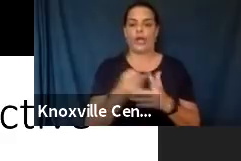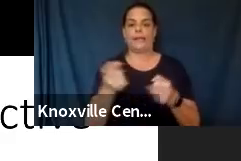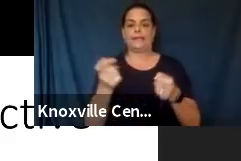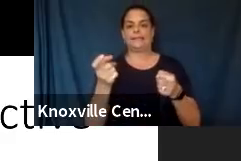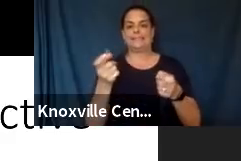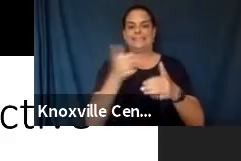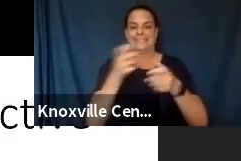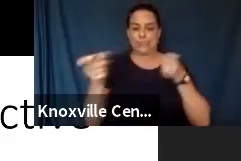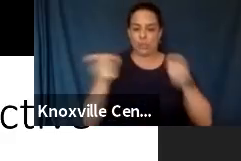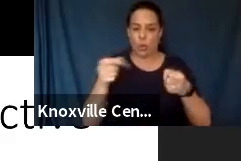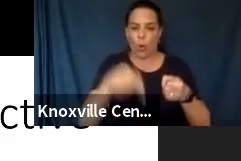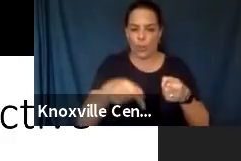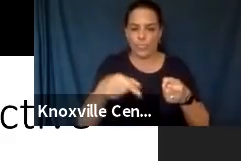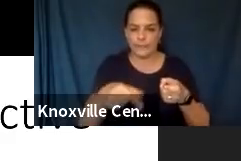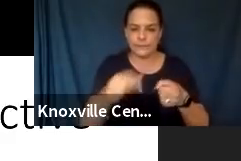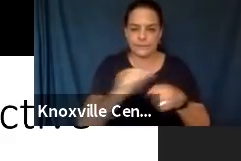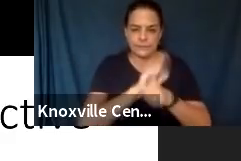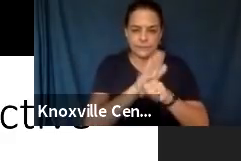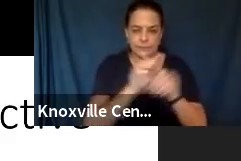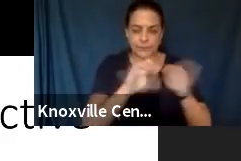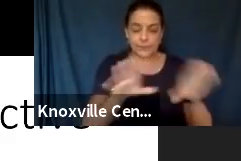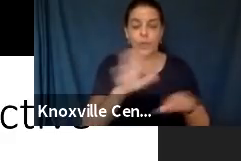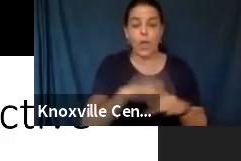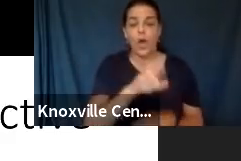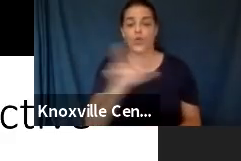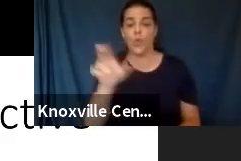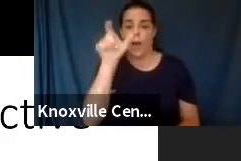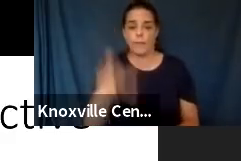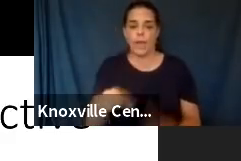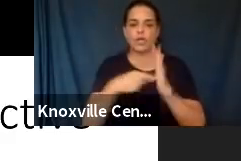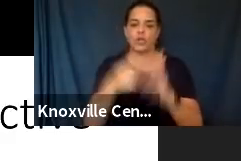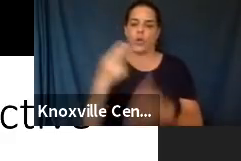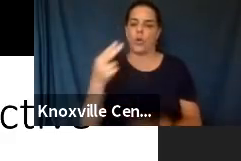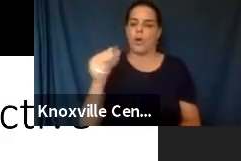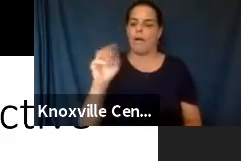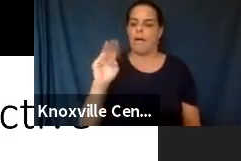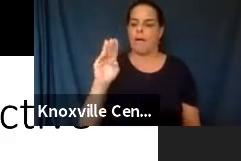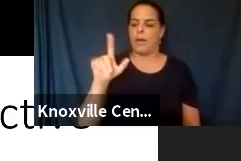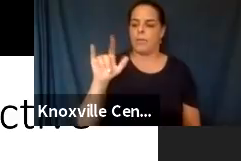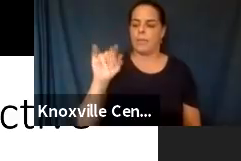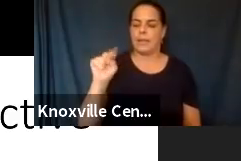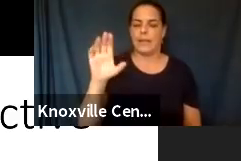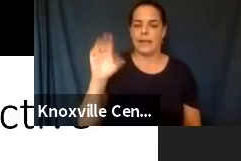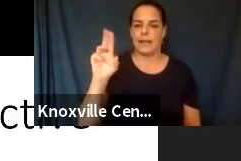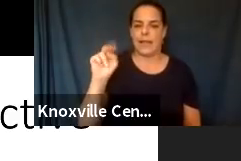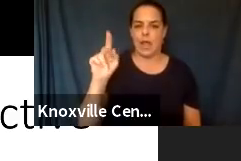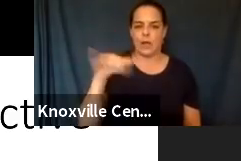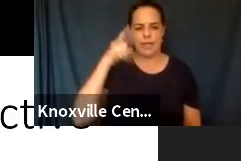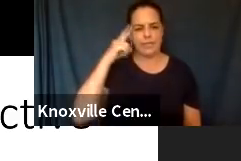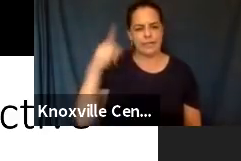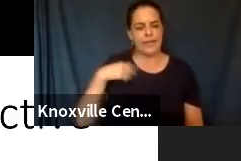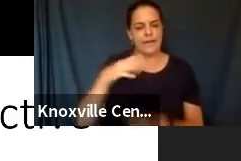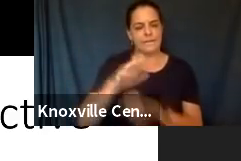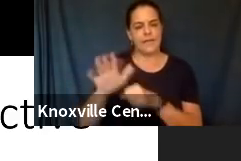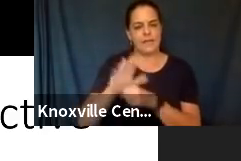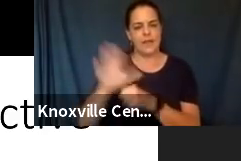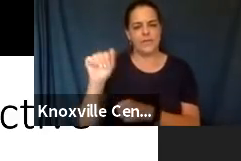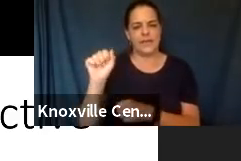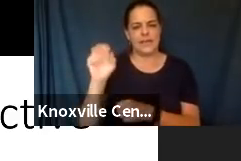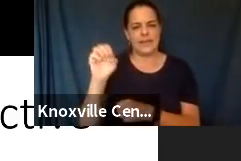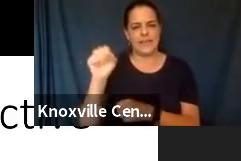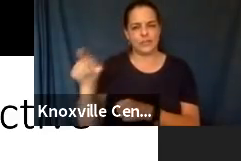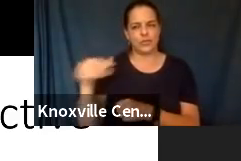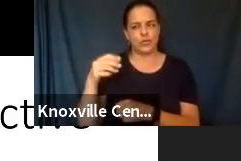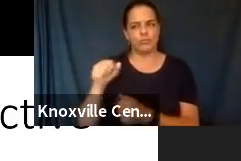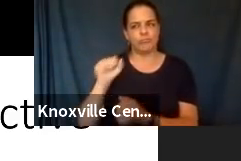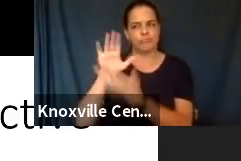control. The map on the right, it simply shows that Hamlin County, which I believe had enough cases that I believe they were running into